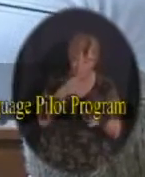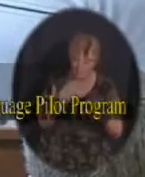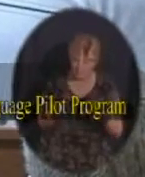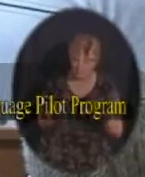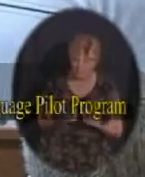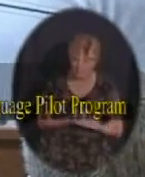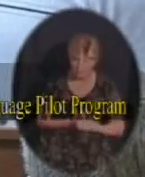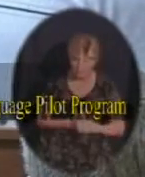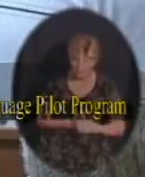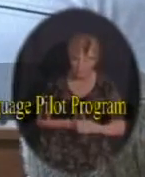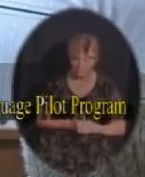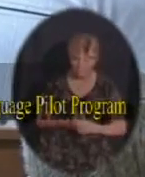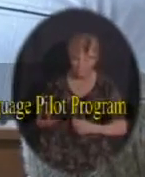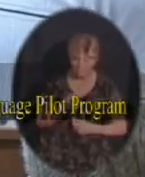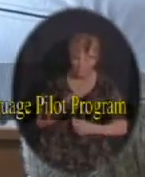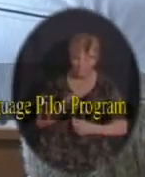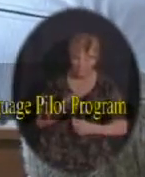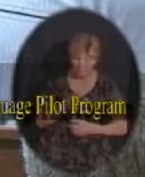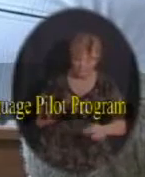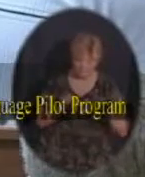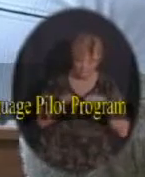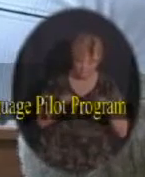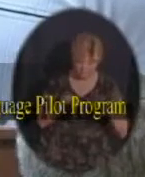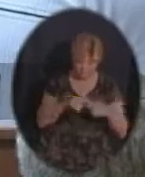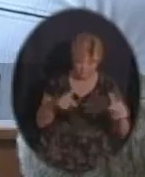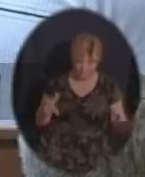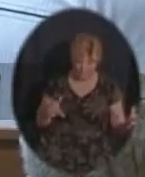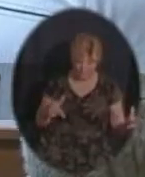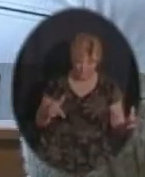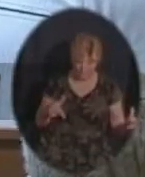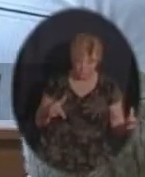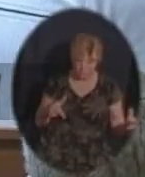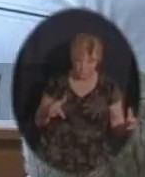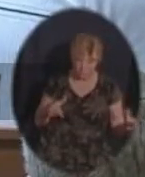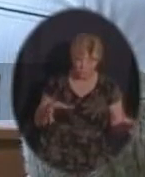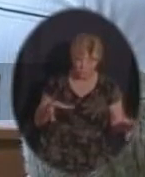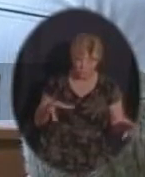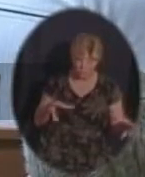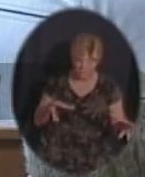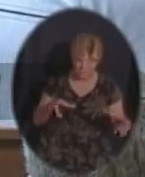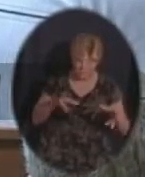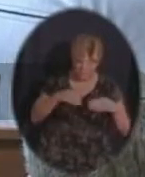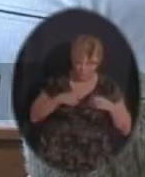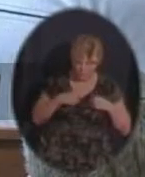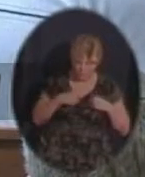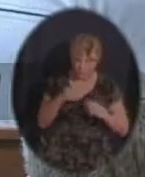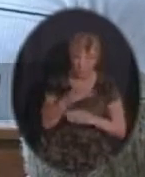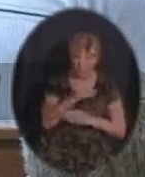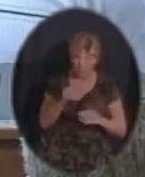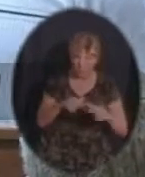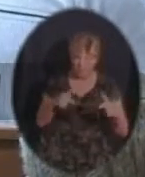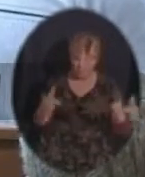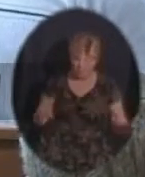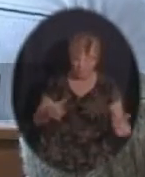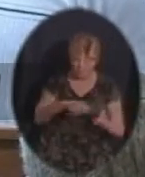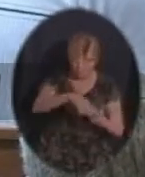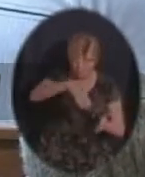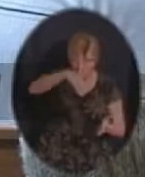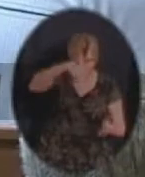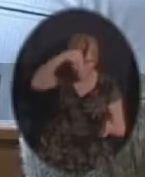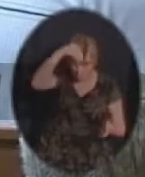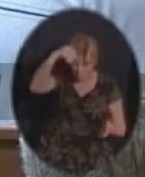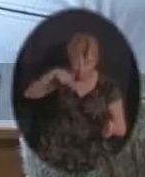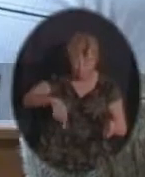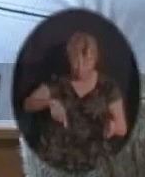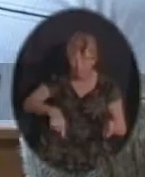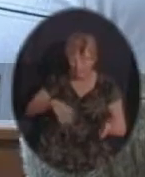concept of language acquisition versus language learning. This is really not a heavy language learning program. It's a